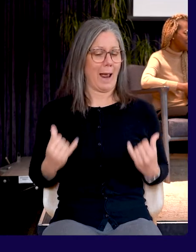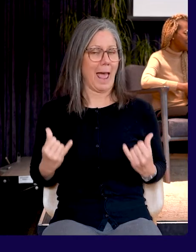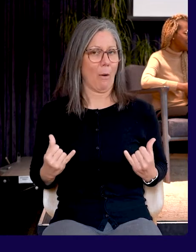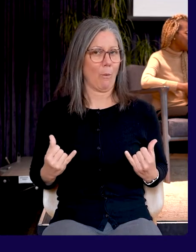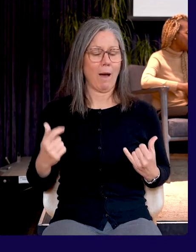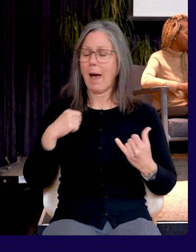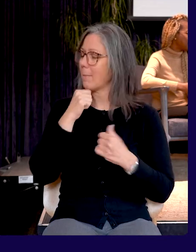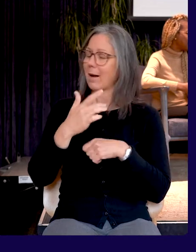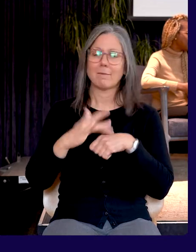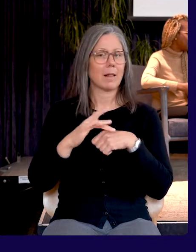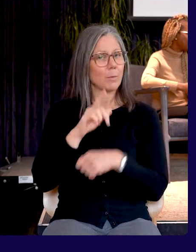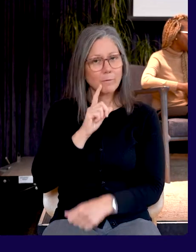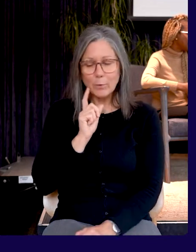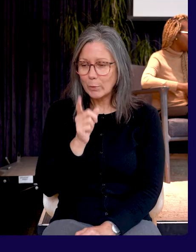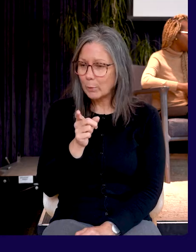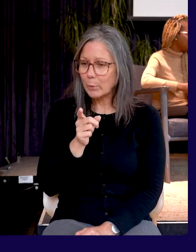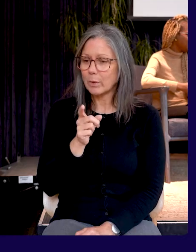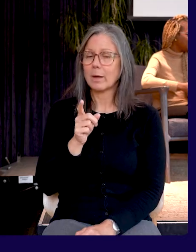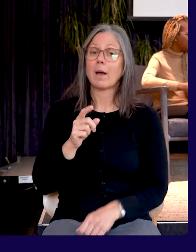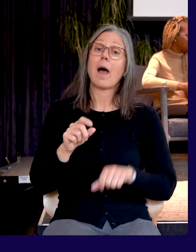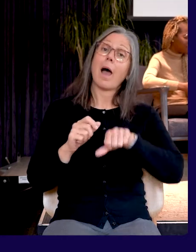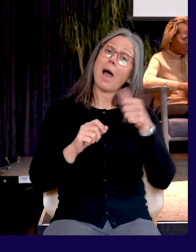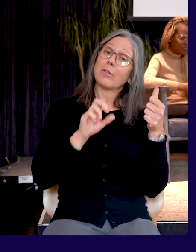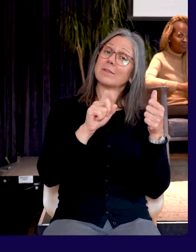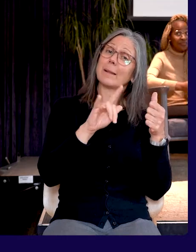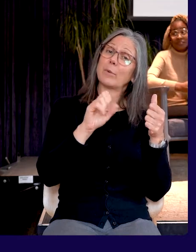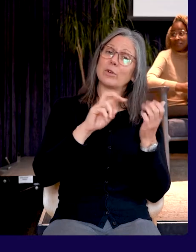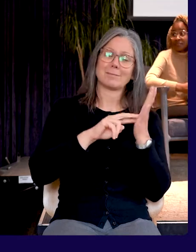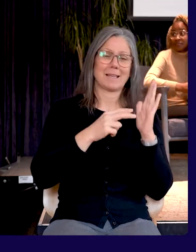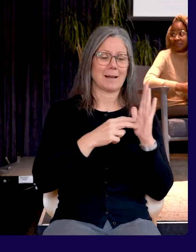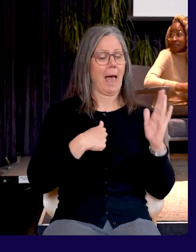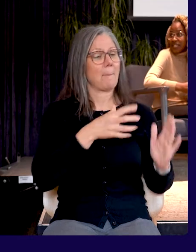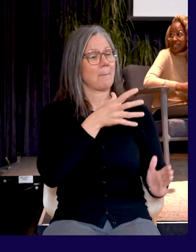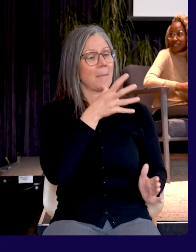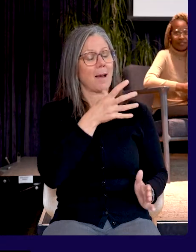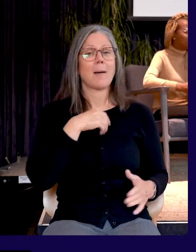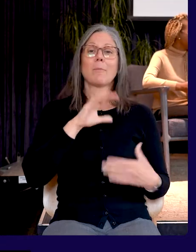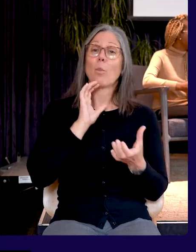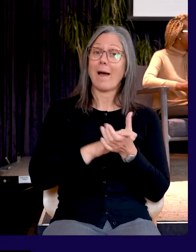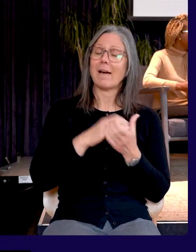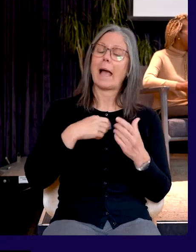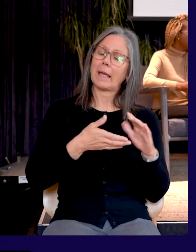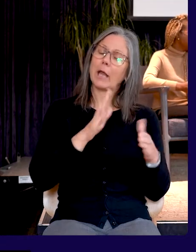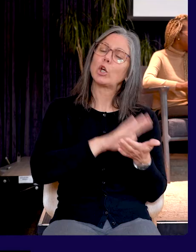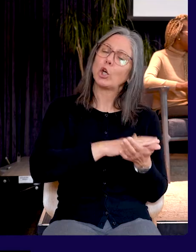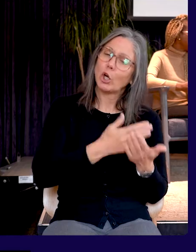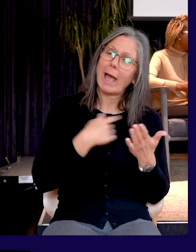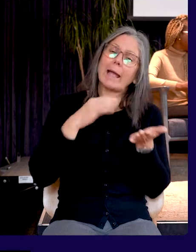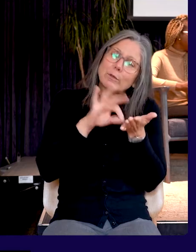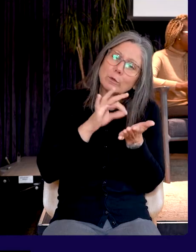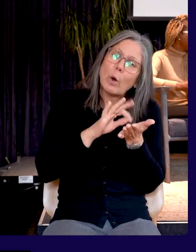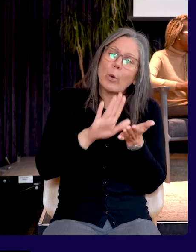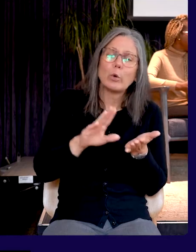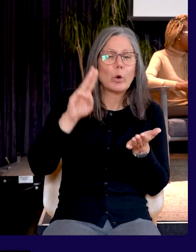I'm unavailable to you. I had another pair of slippers that was the wife and mom slippers. I can make your quesadilla. I can sew your Girl